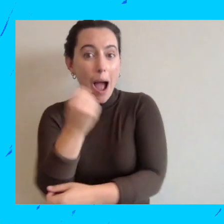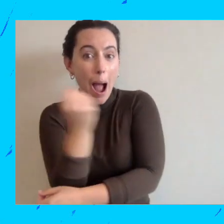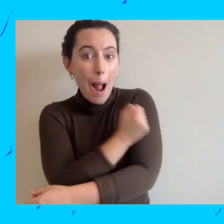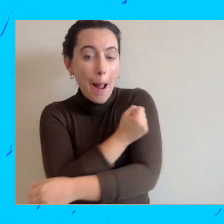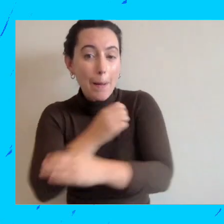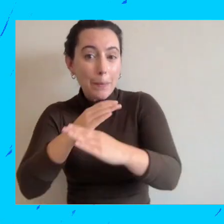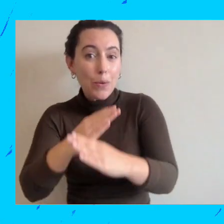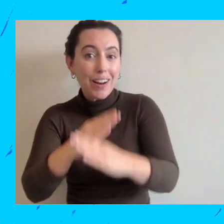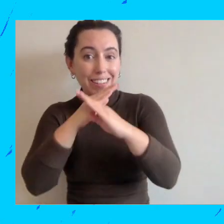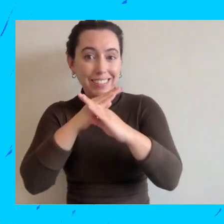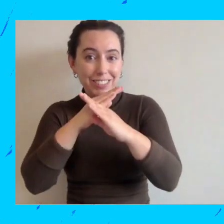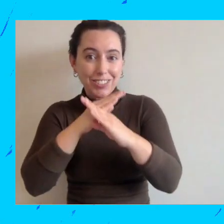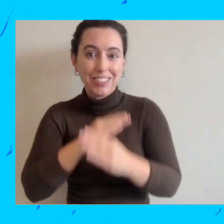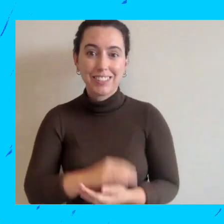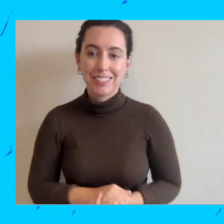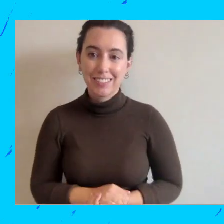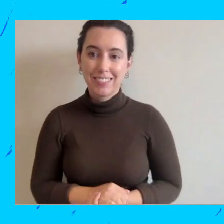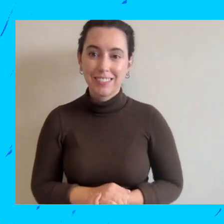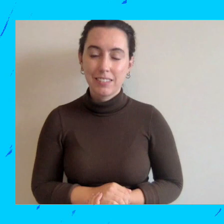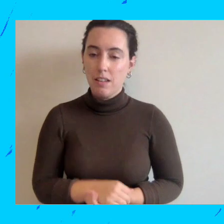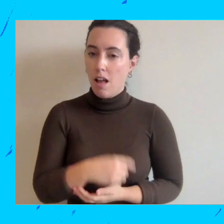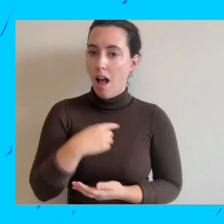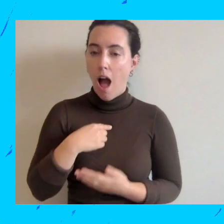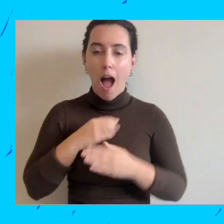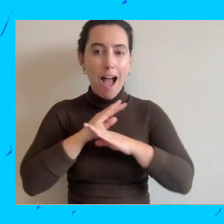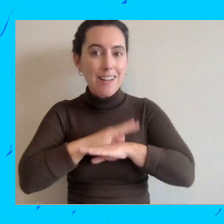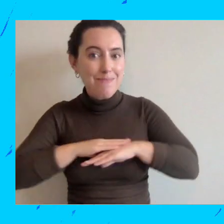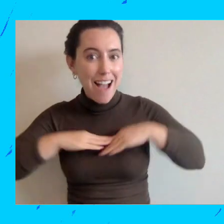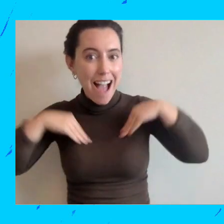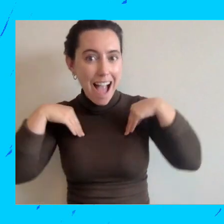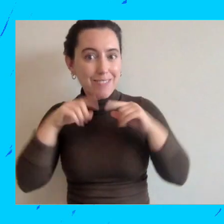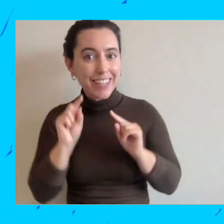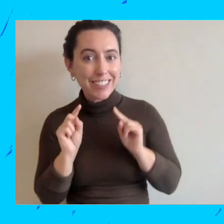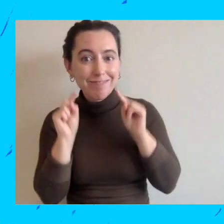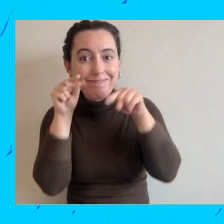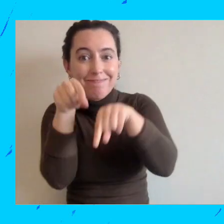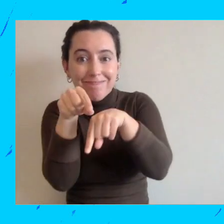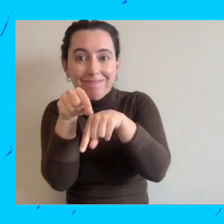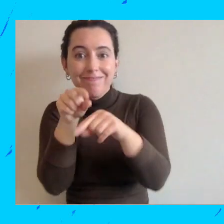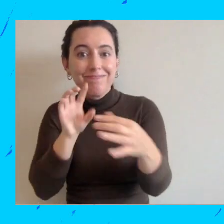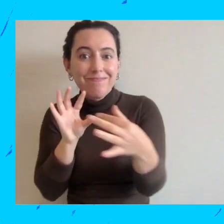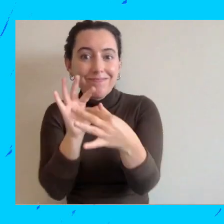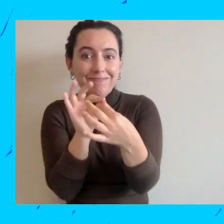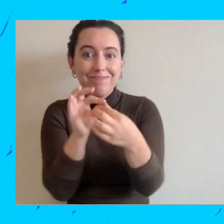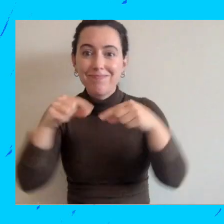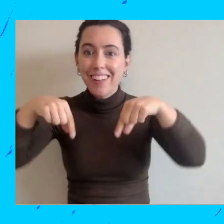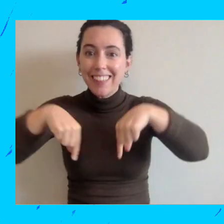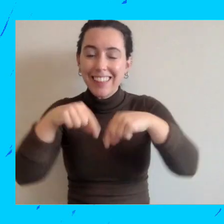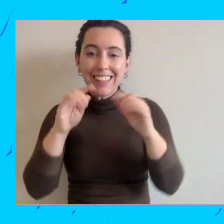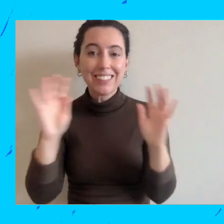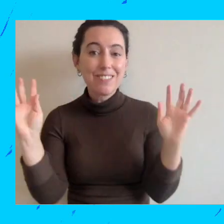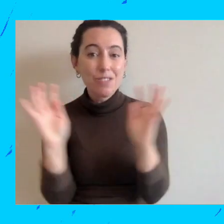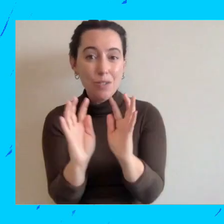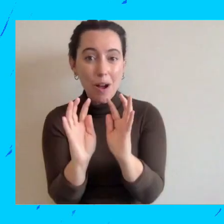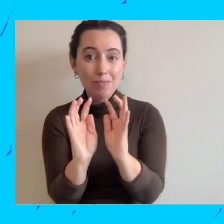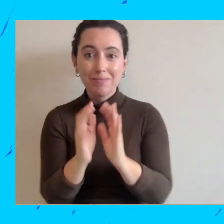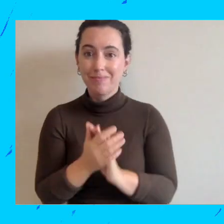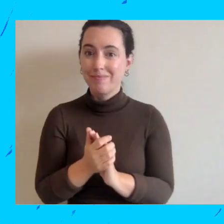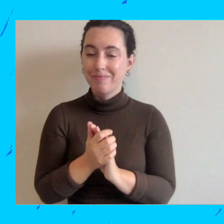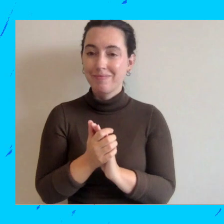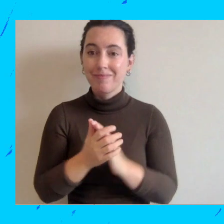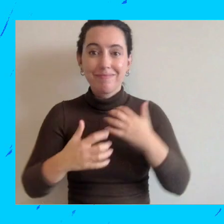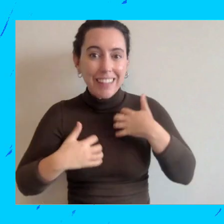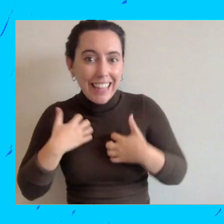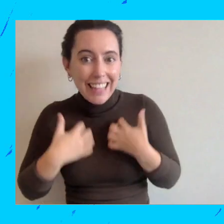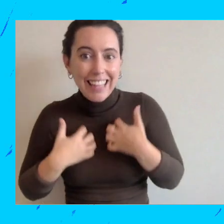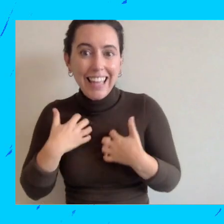Institute. And I'm so delighted to be with you for this virtual forum. It is indeed exciting to be a part